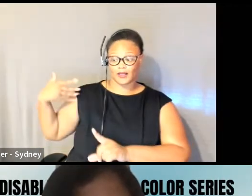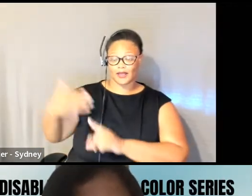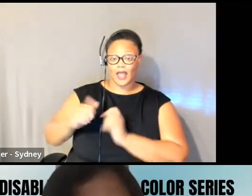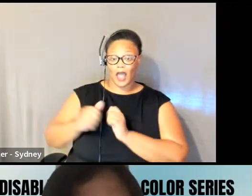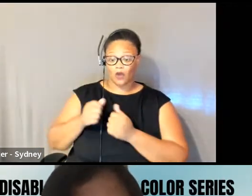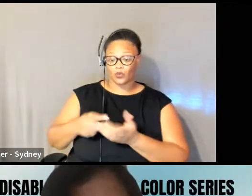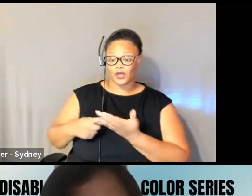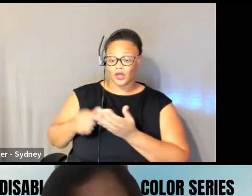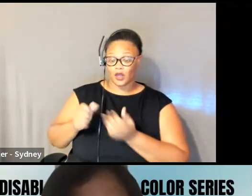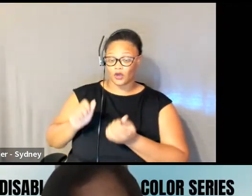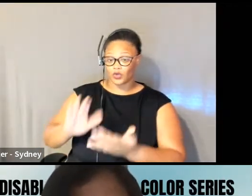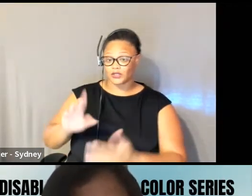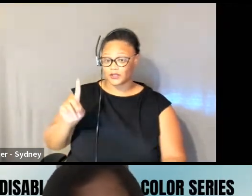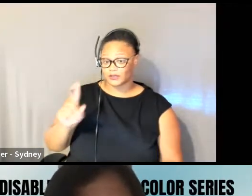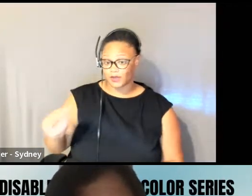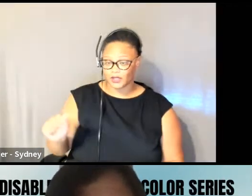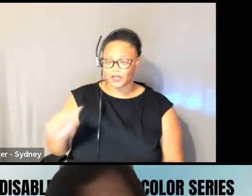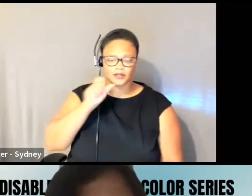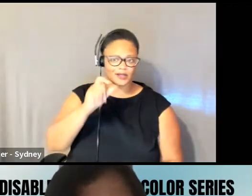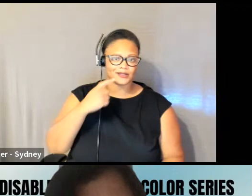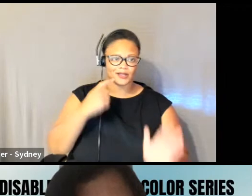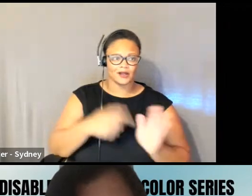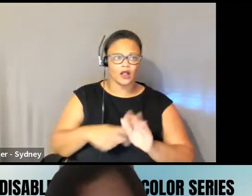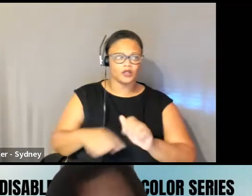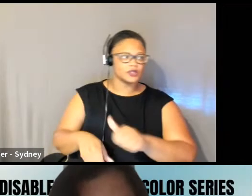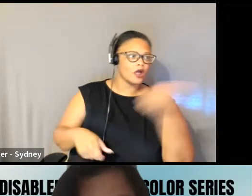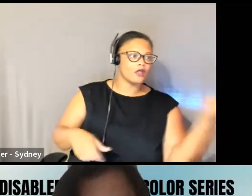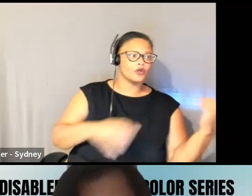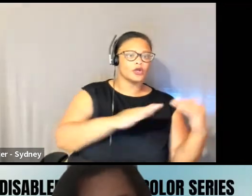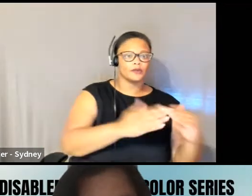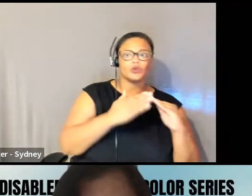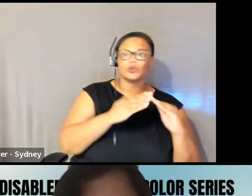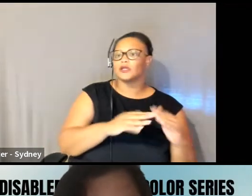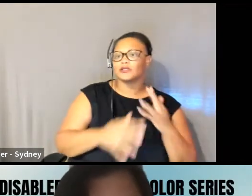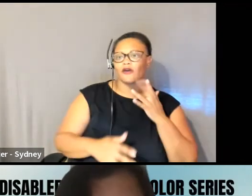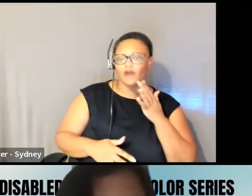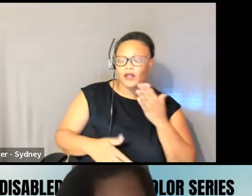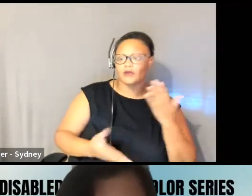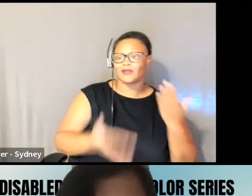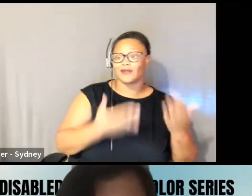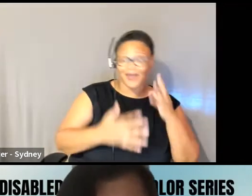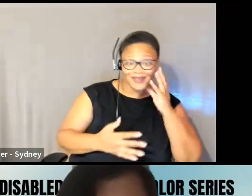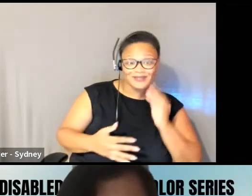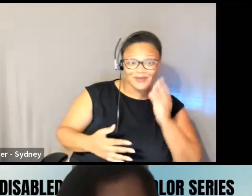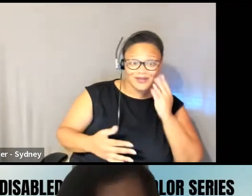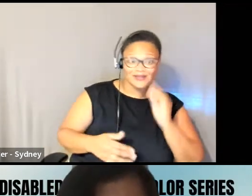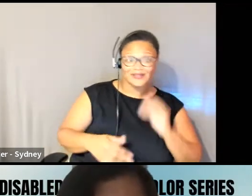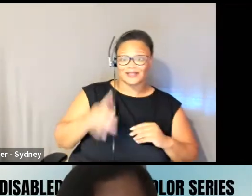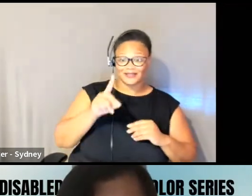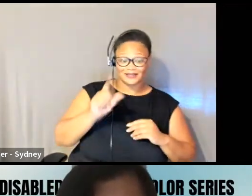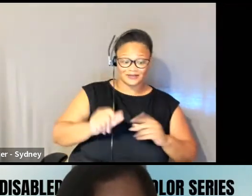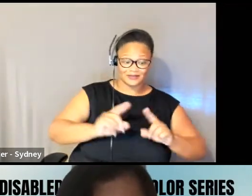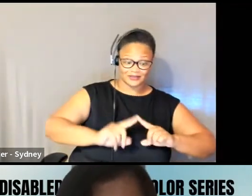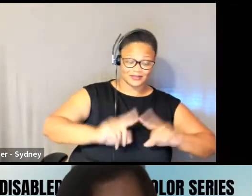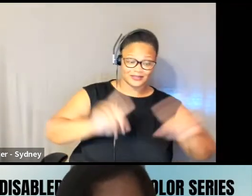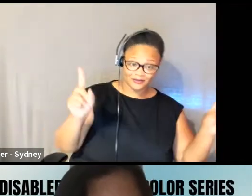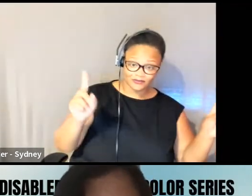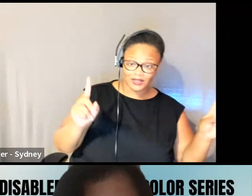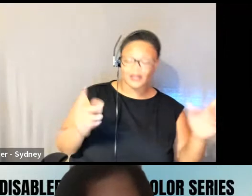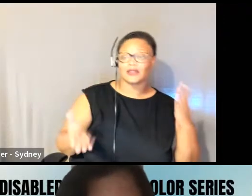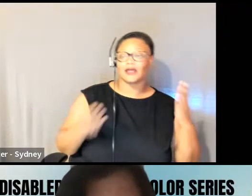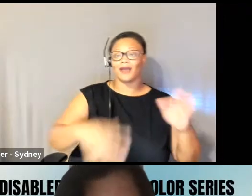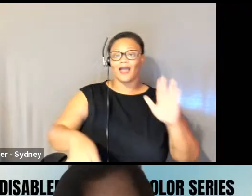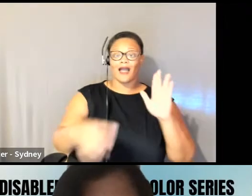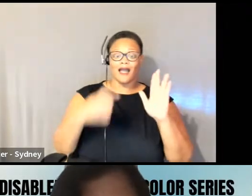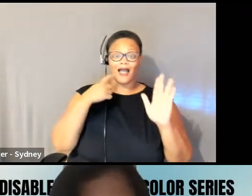not acknowledge that other communities and communities of color may experience disability differently, may identify